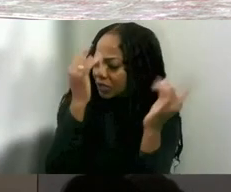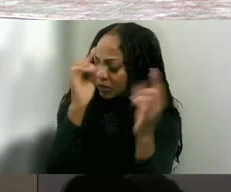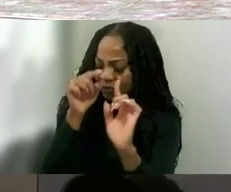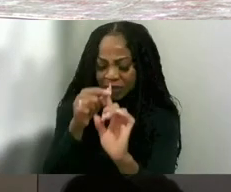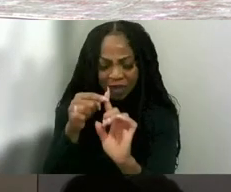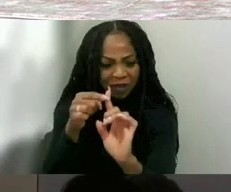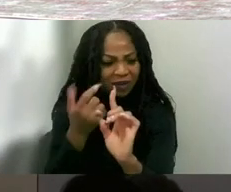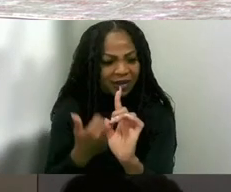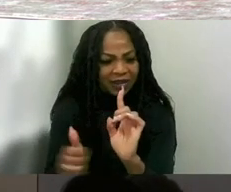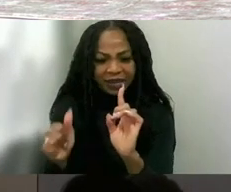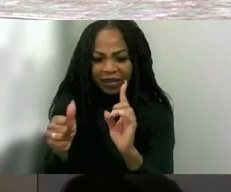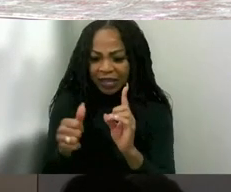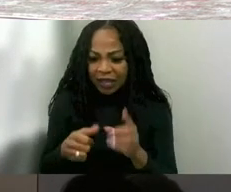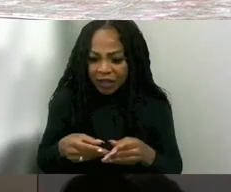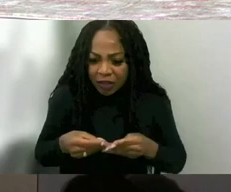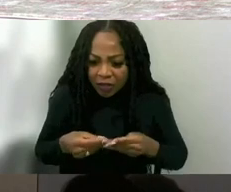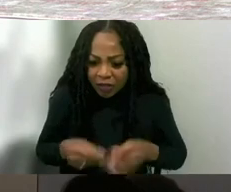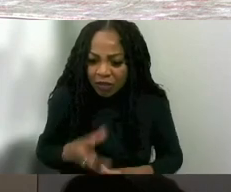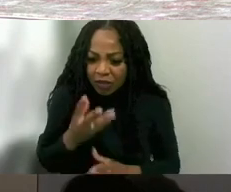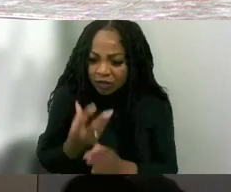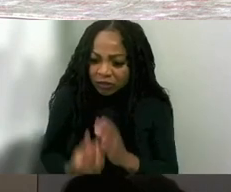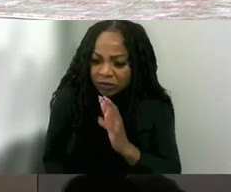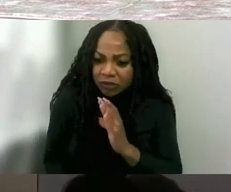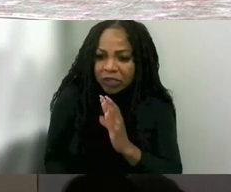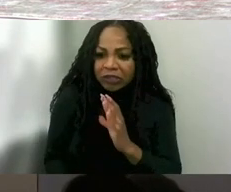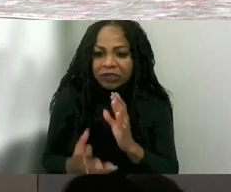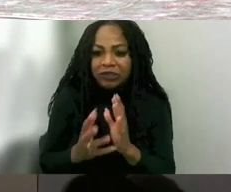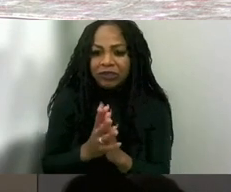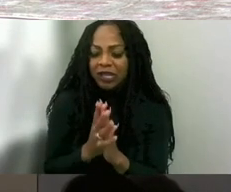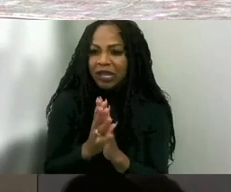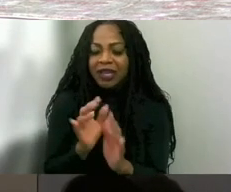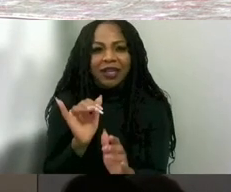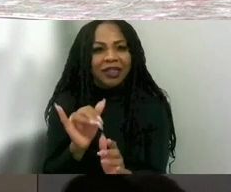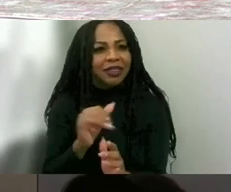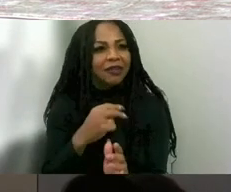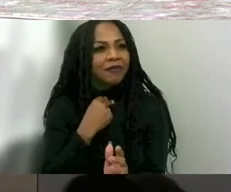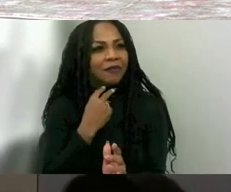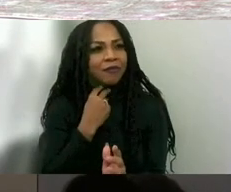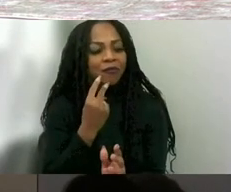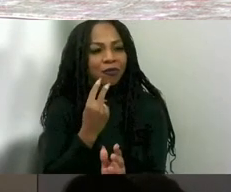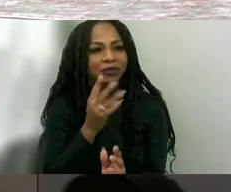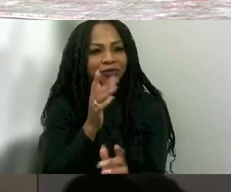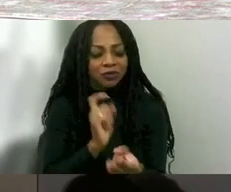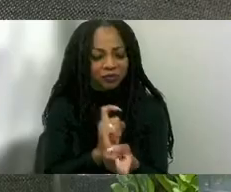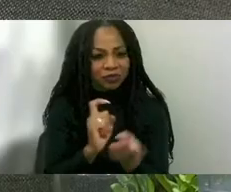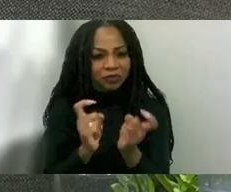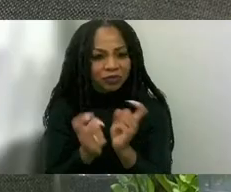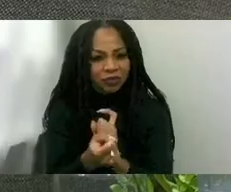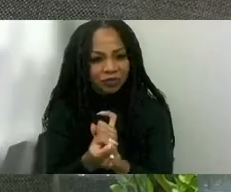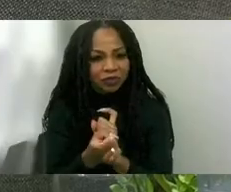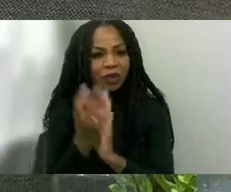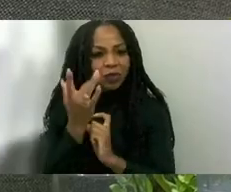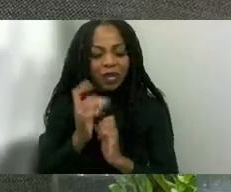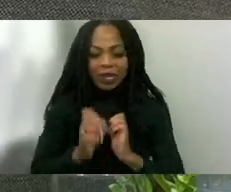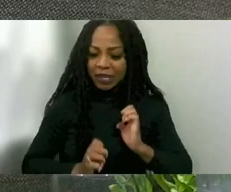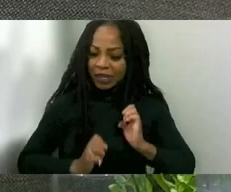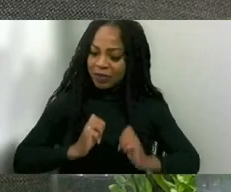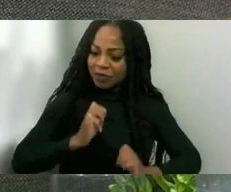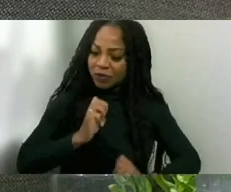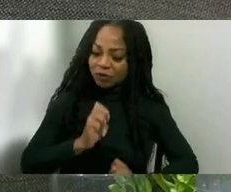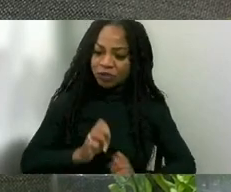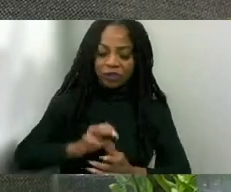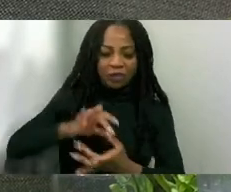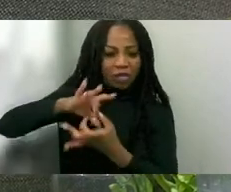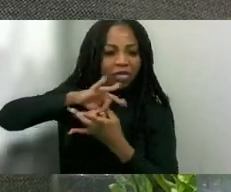your voice, although you're singing the exact same sound, changes, becomes very sad, very